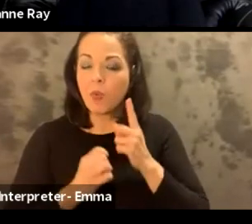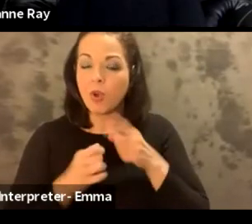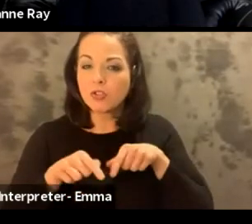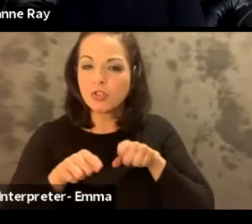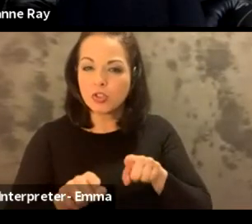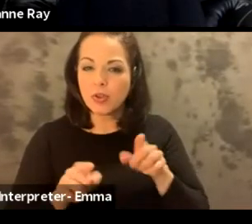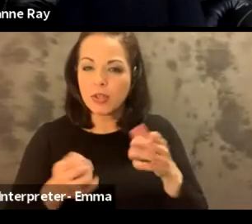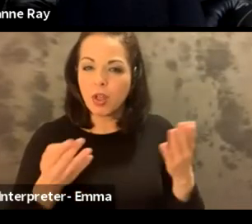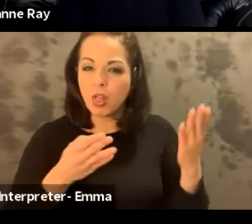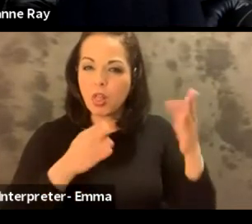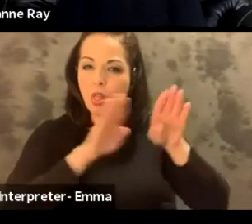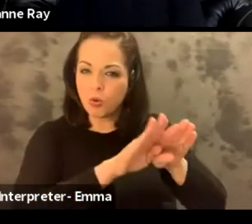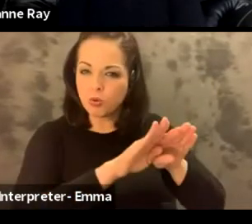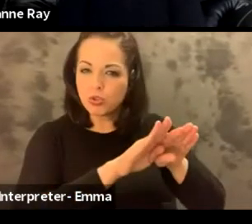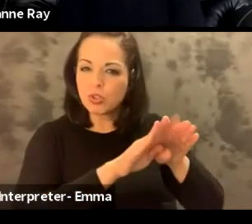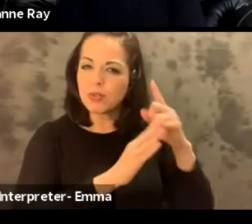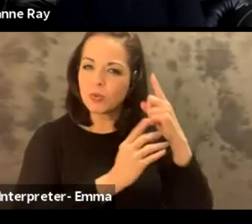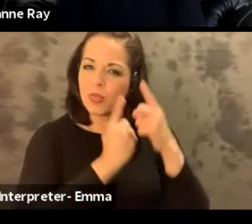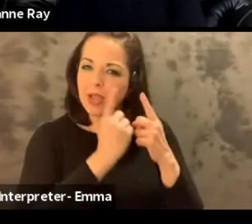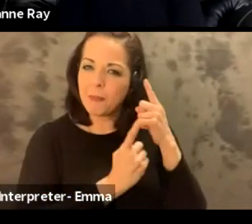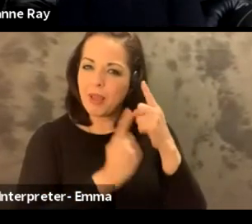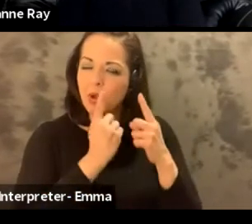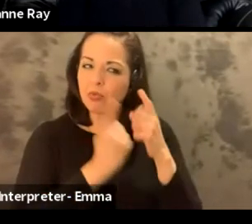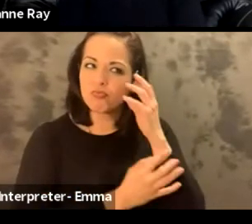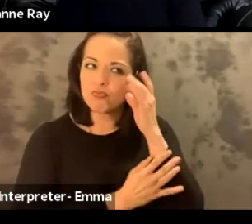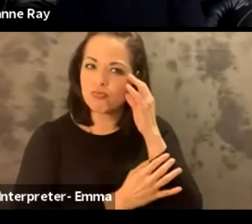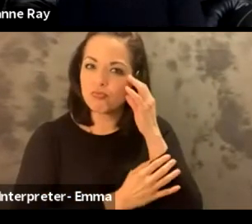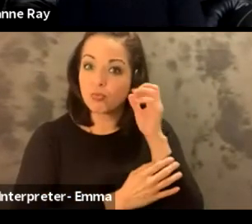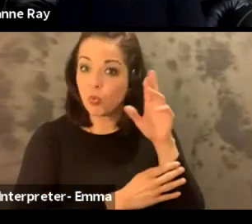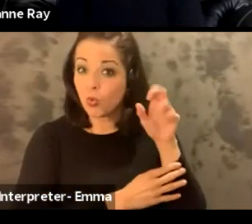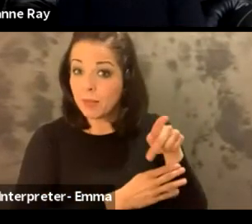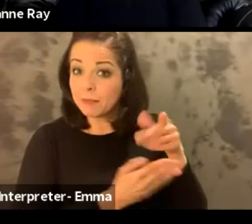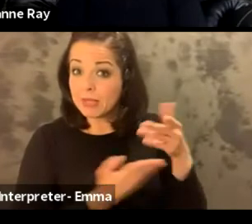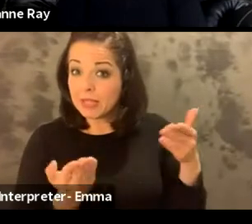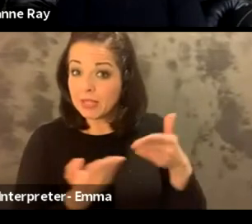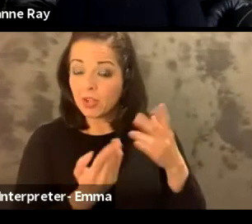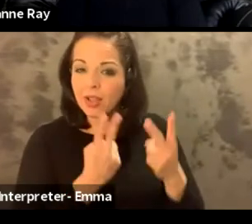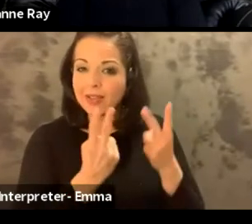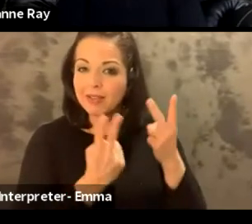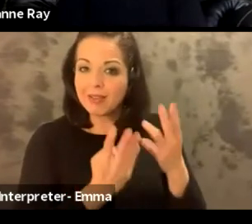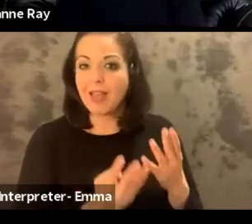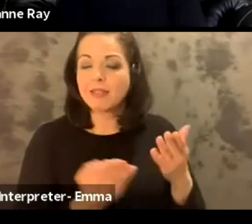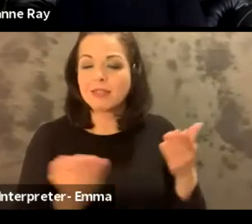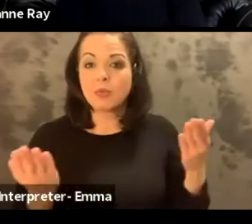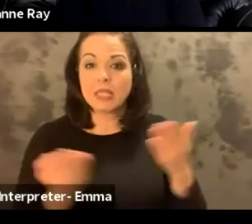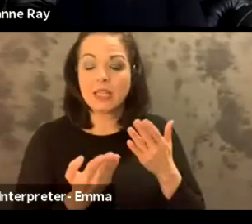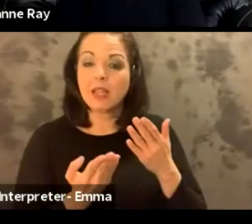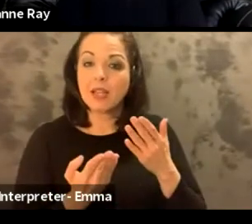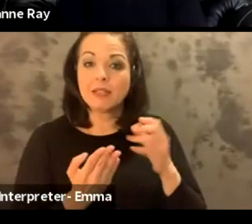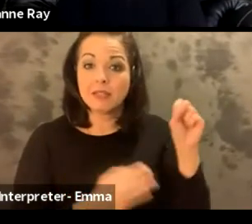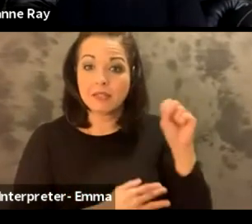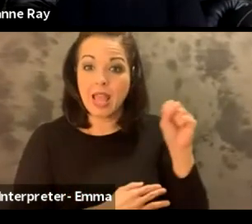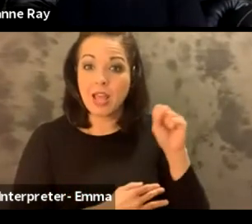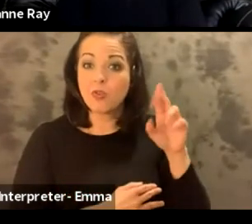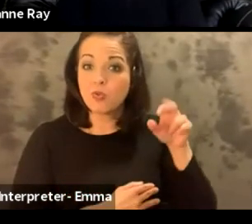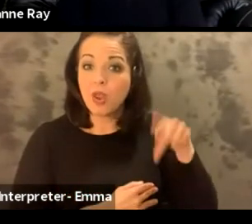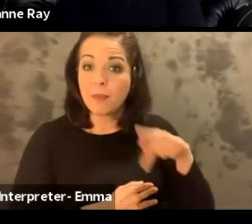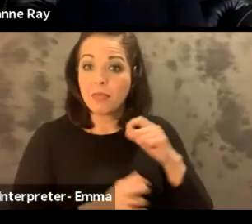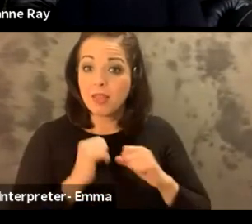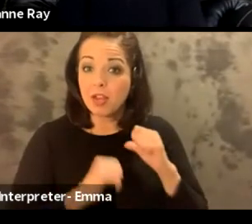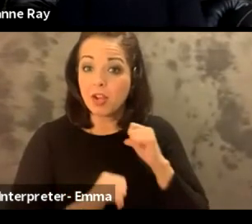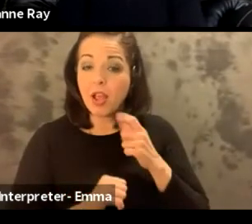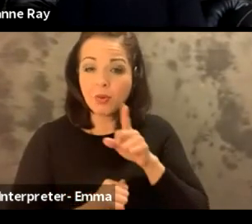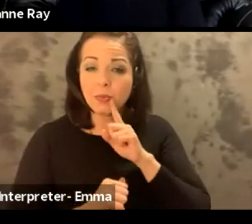to rethink, you know, the rep, you know, we're here as guests of Seattle Repertory Theater. And I totally appreciate